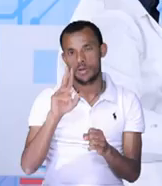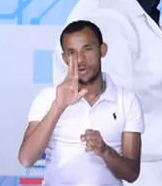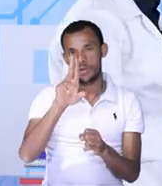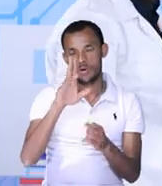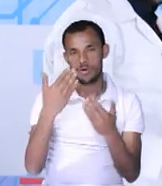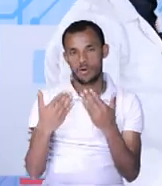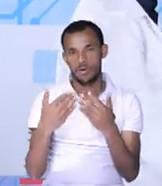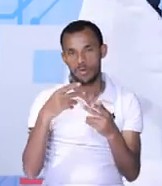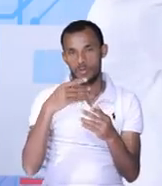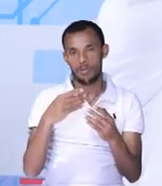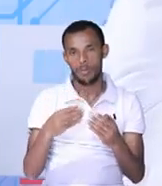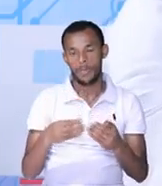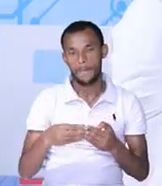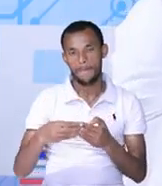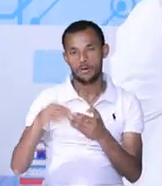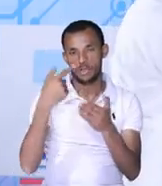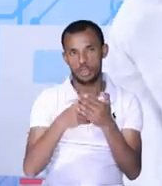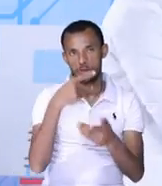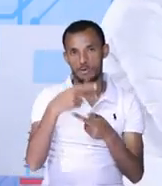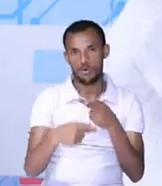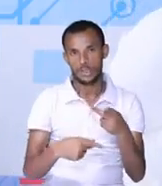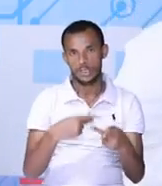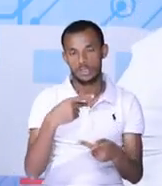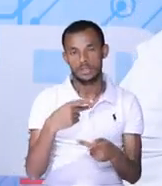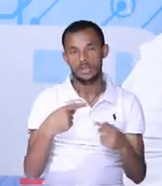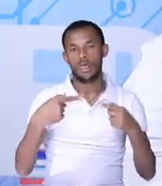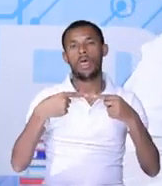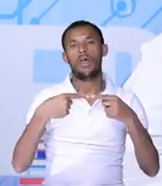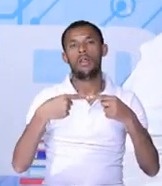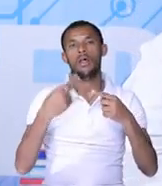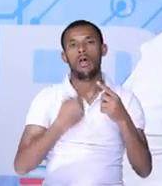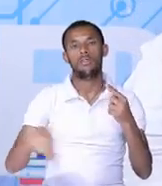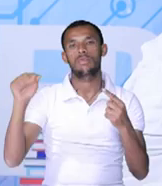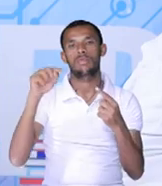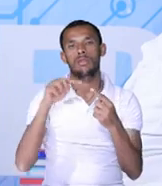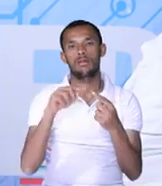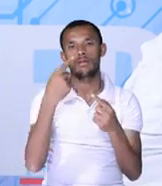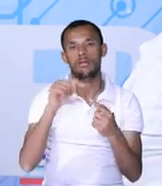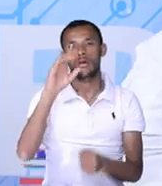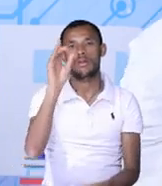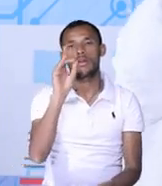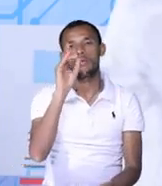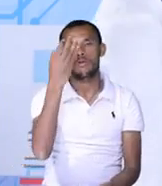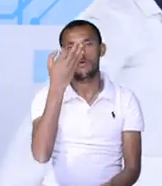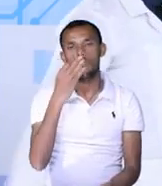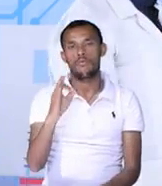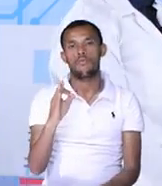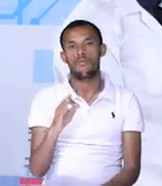you just proceed this process until the derivative